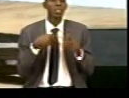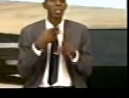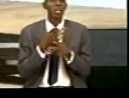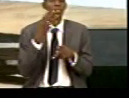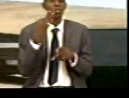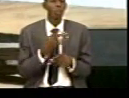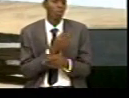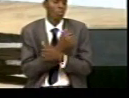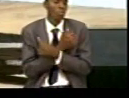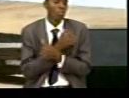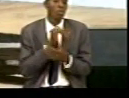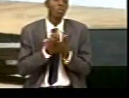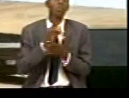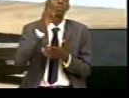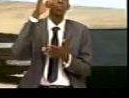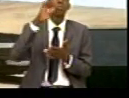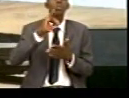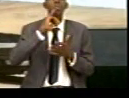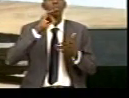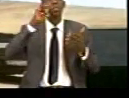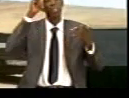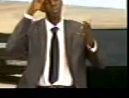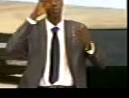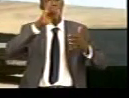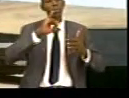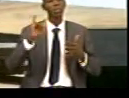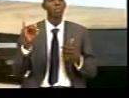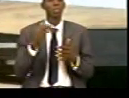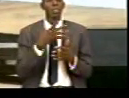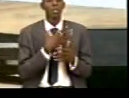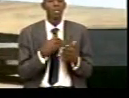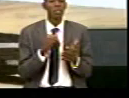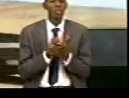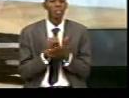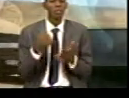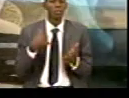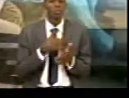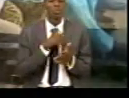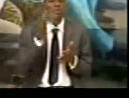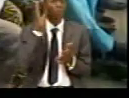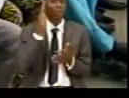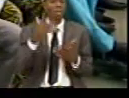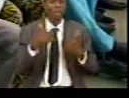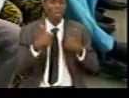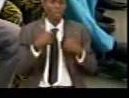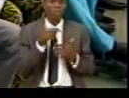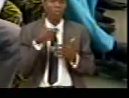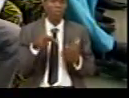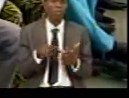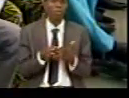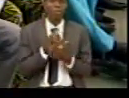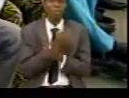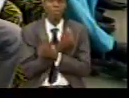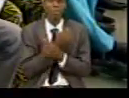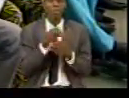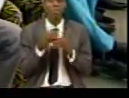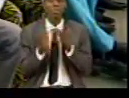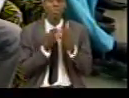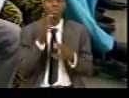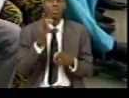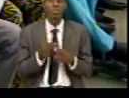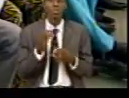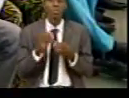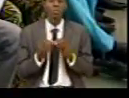we will have this abounding love. You will have it in Jesus' name. We come to number